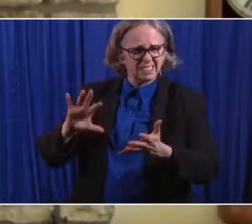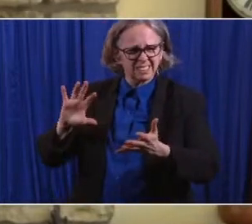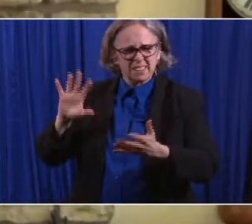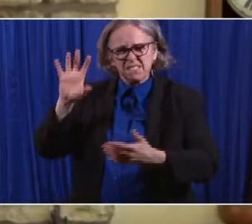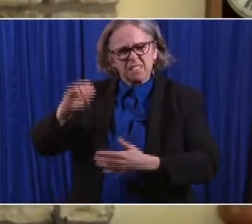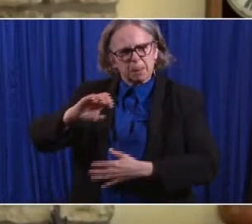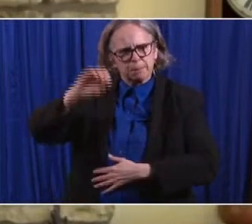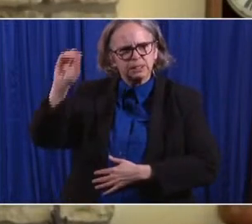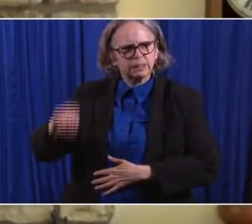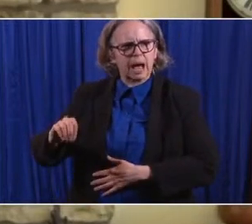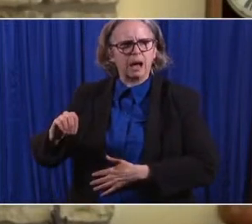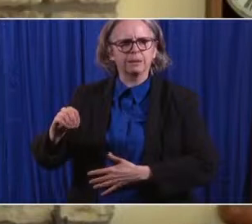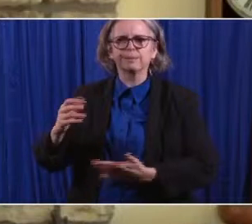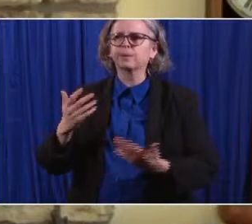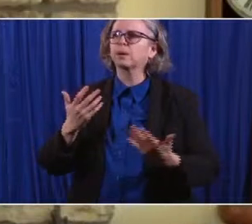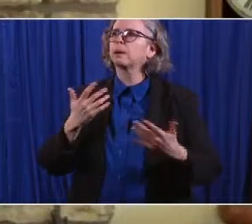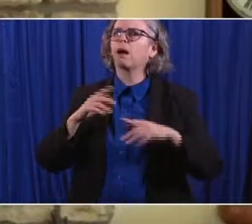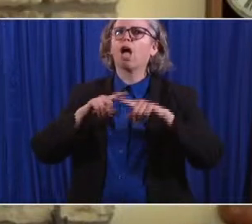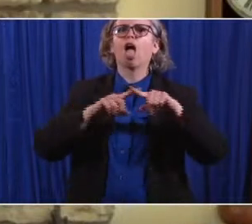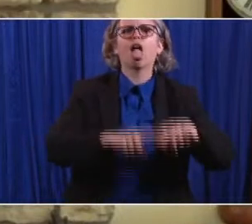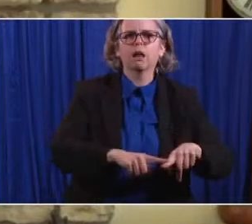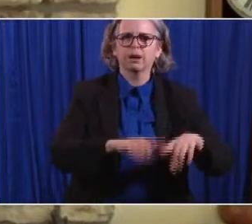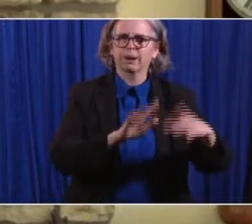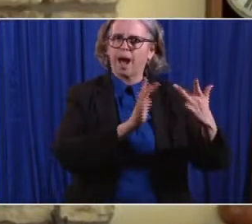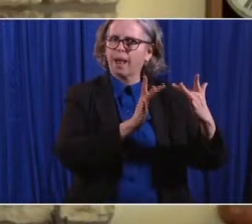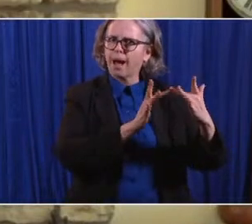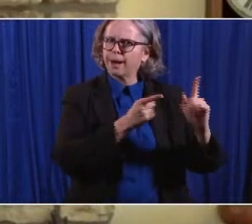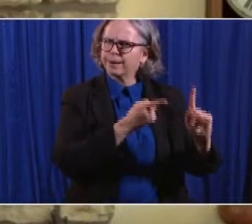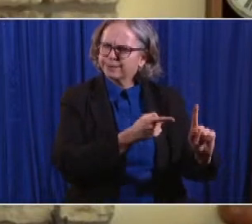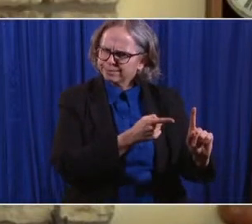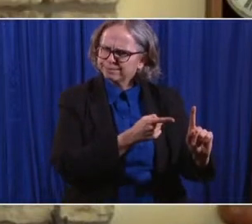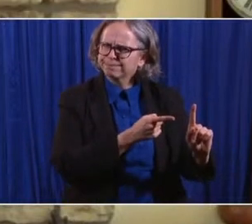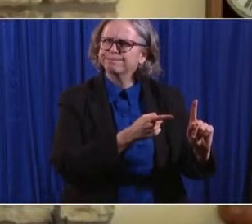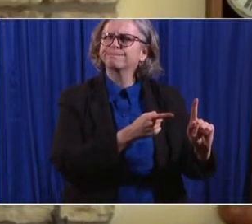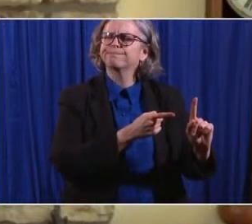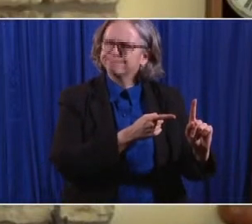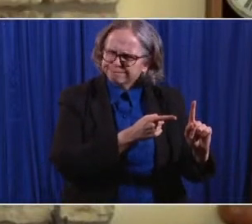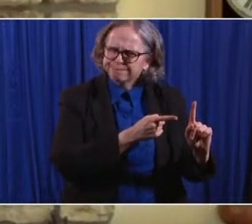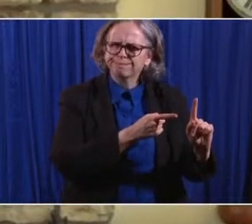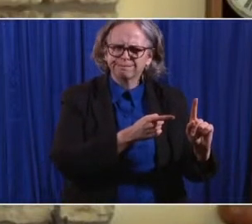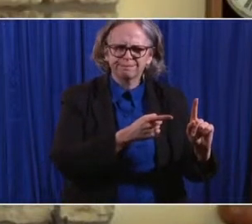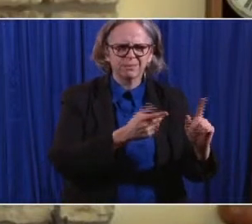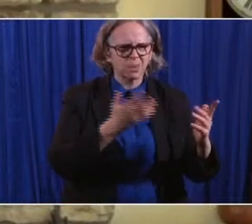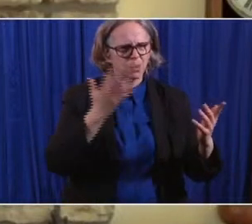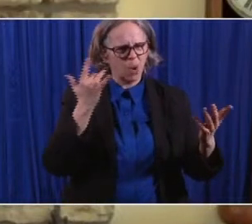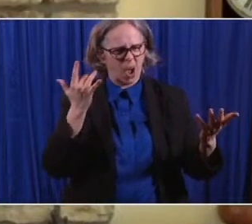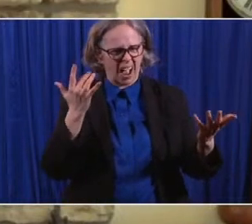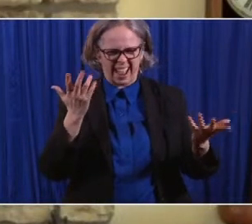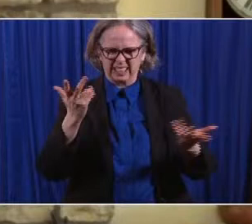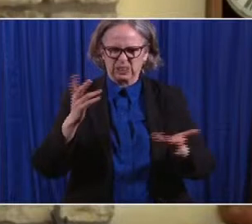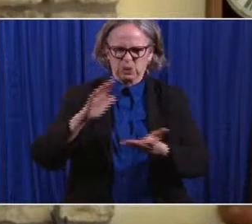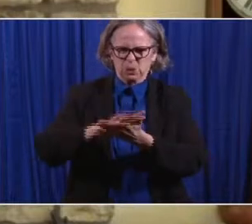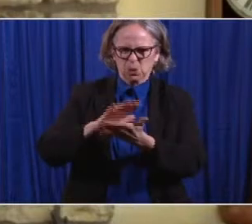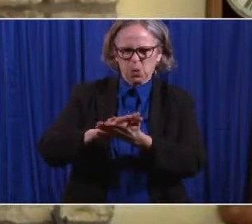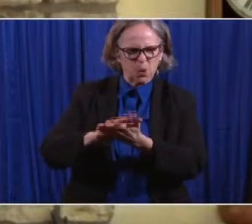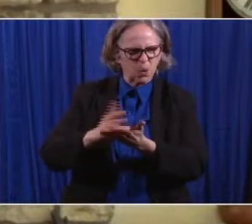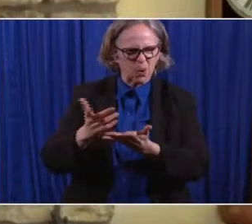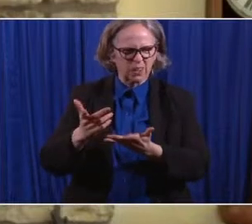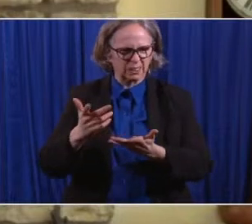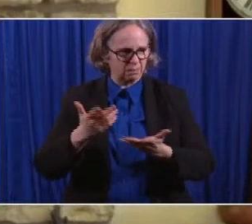person. They went to schools that were not offering in-person learning at all,